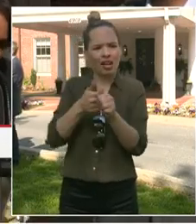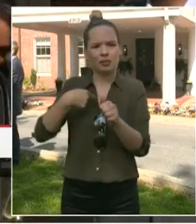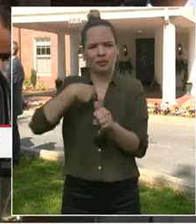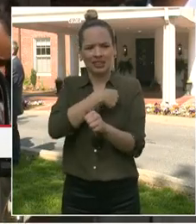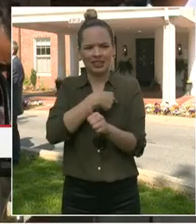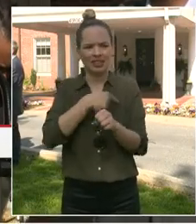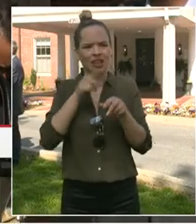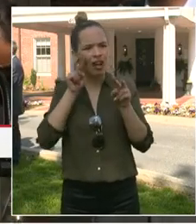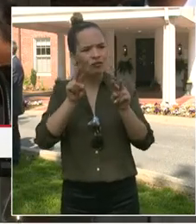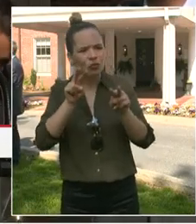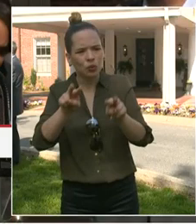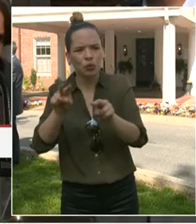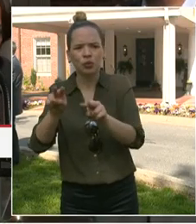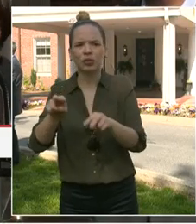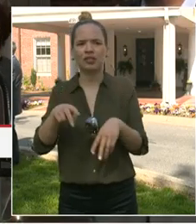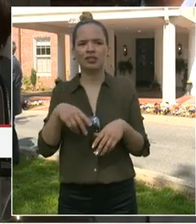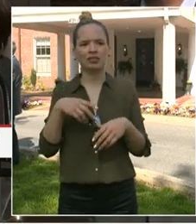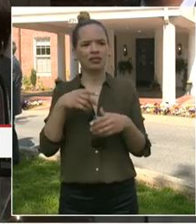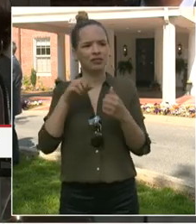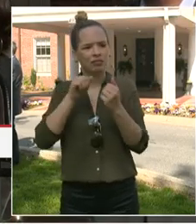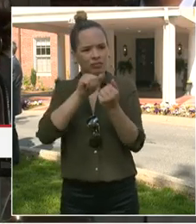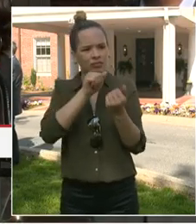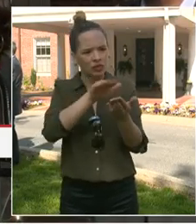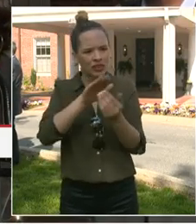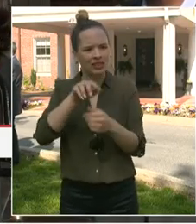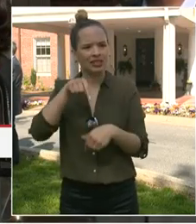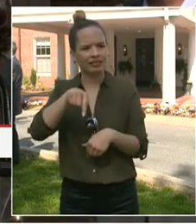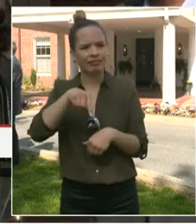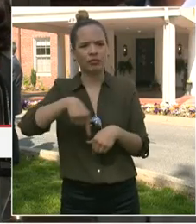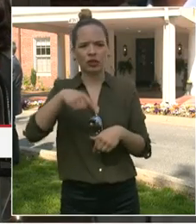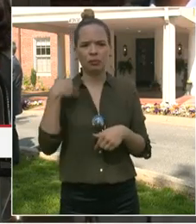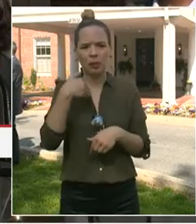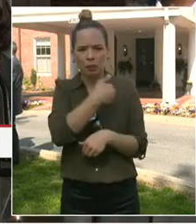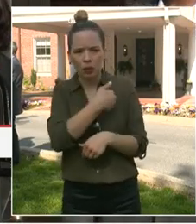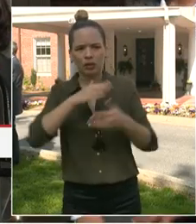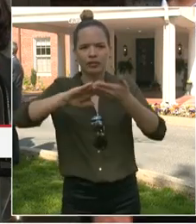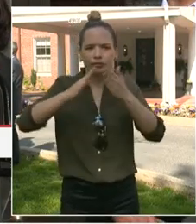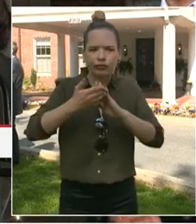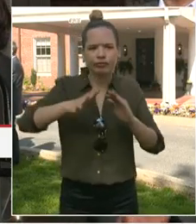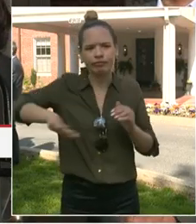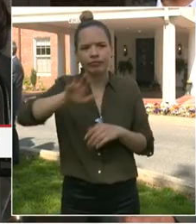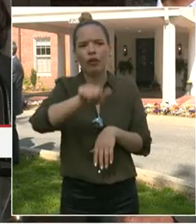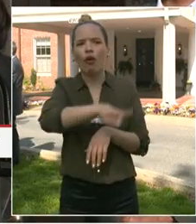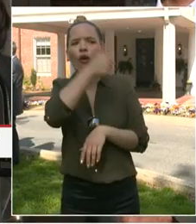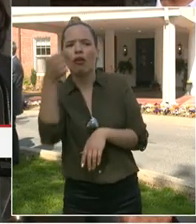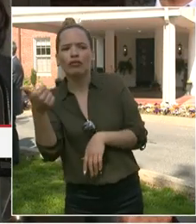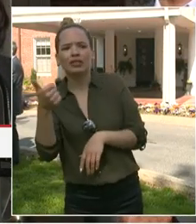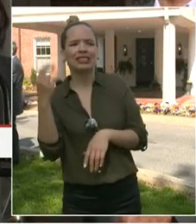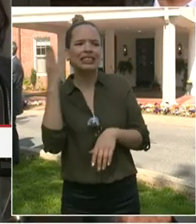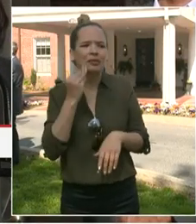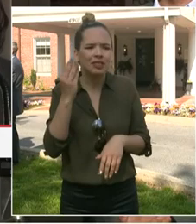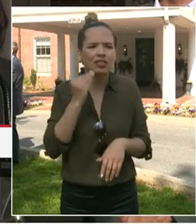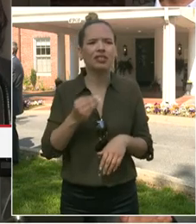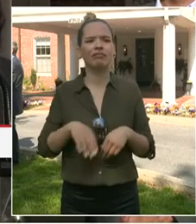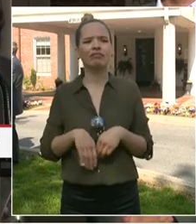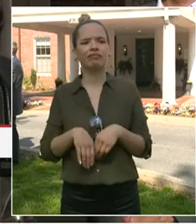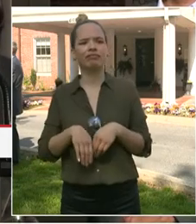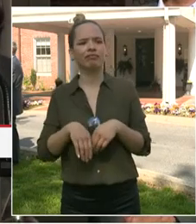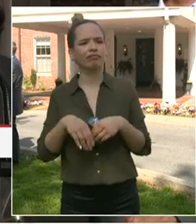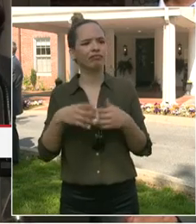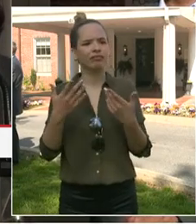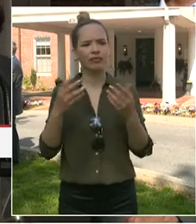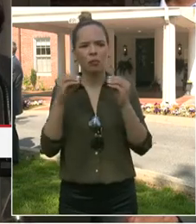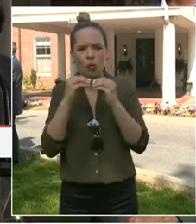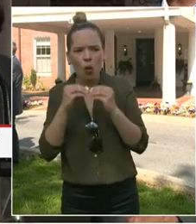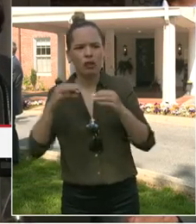to get input from members of our community who have additional experience so we have the extended benefit of the diversity of